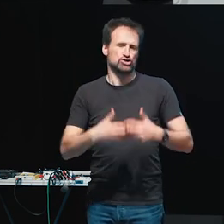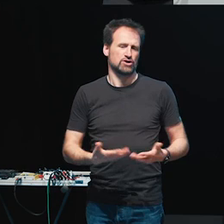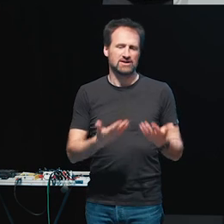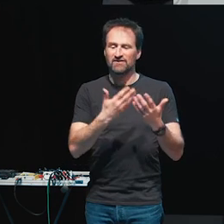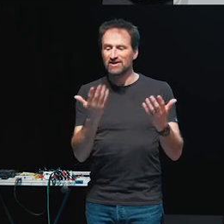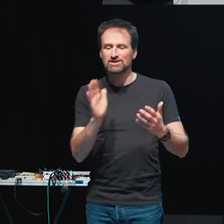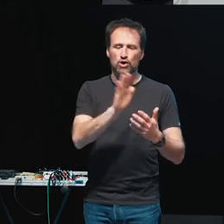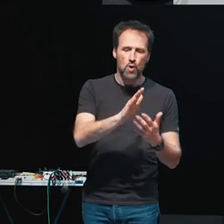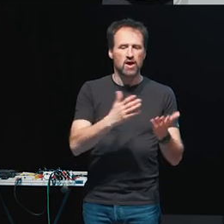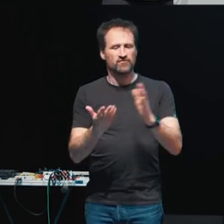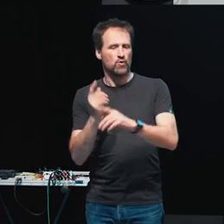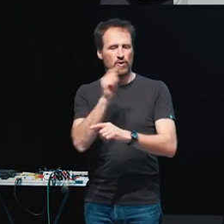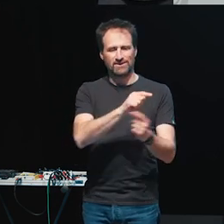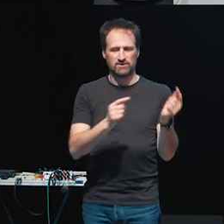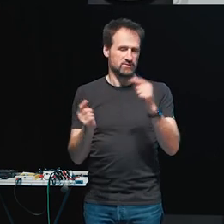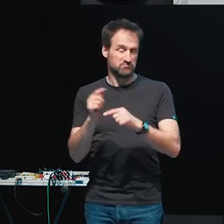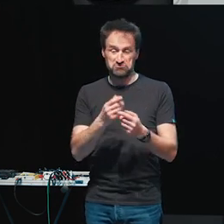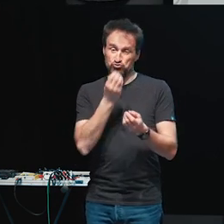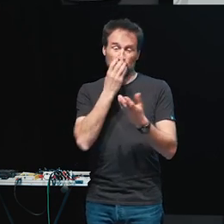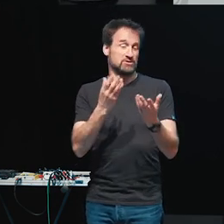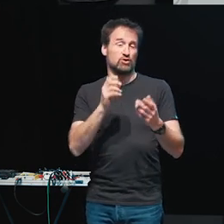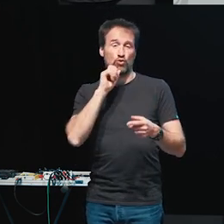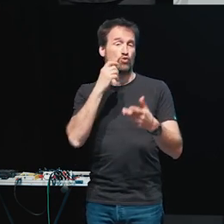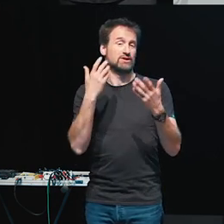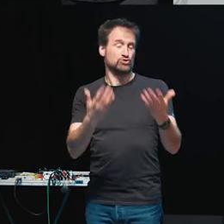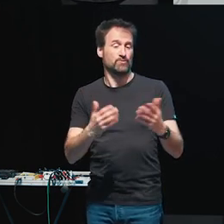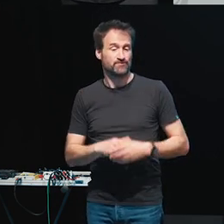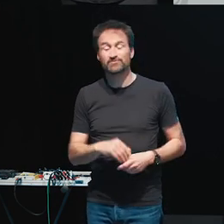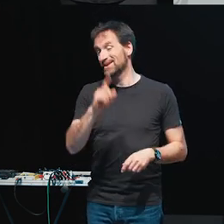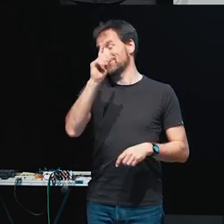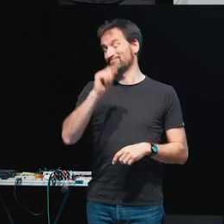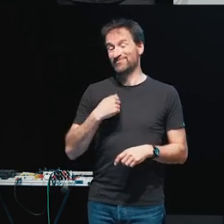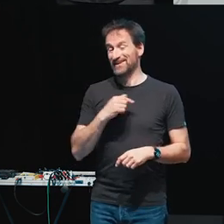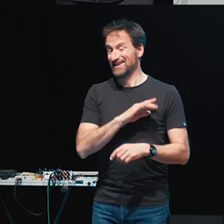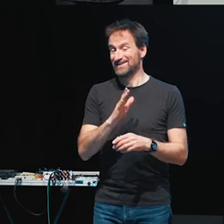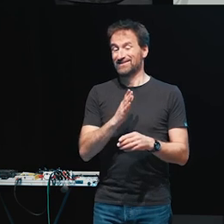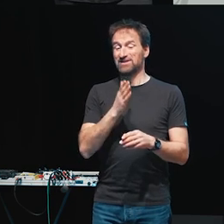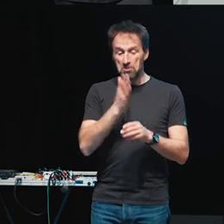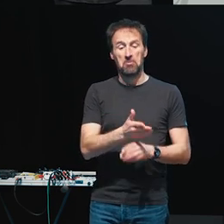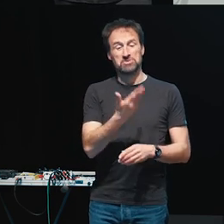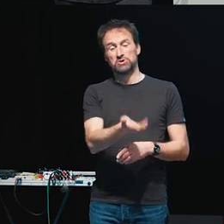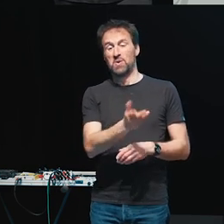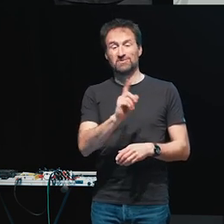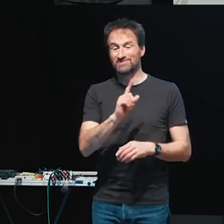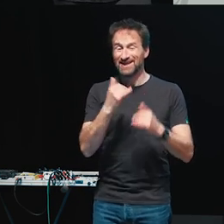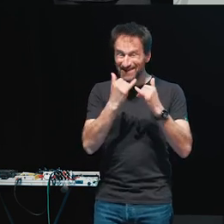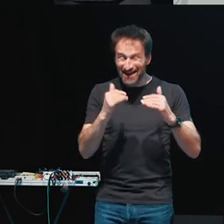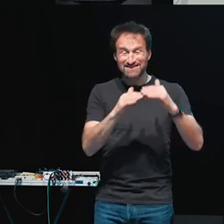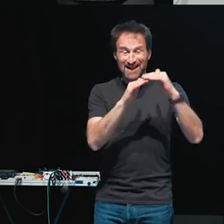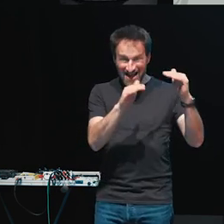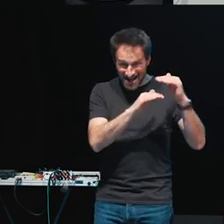where. So this is very cool. But we didn't stop here. And every single layer, again, we are